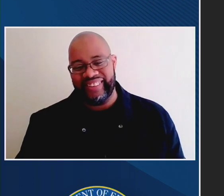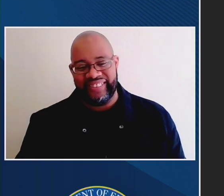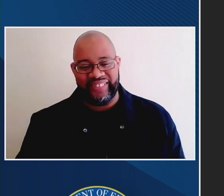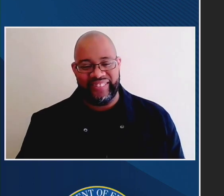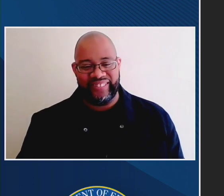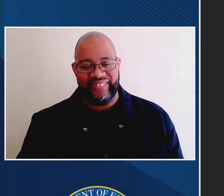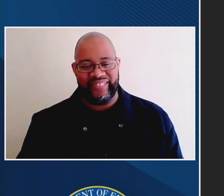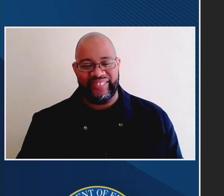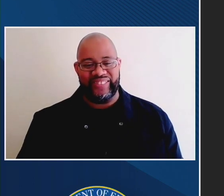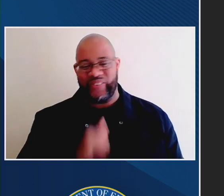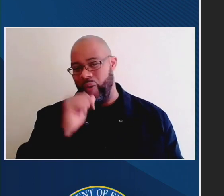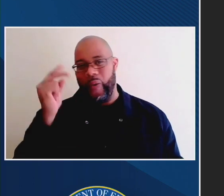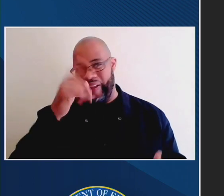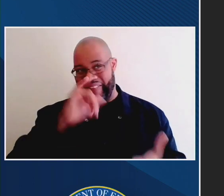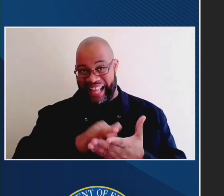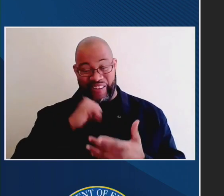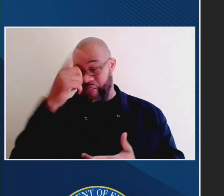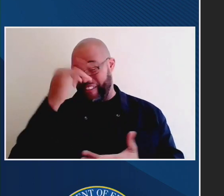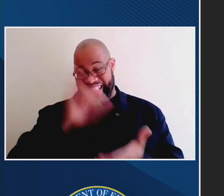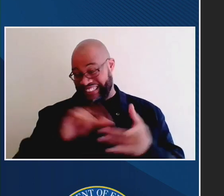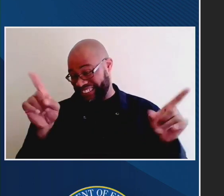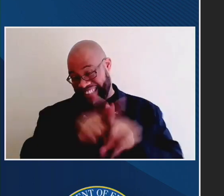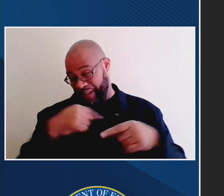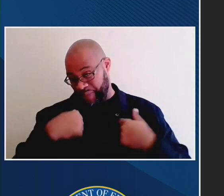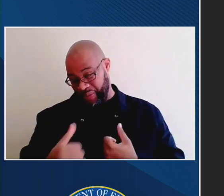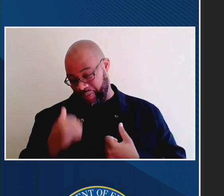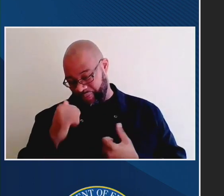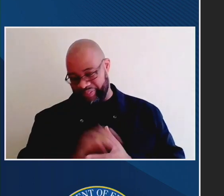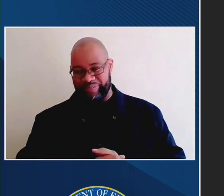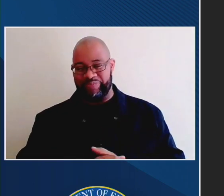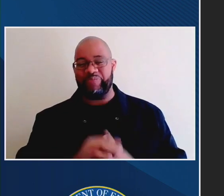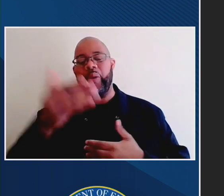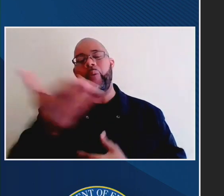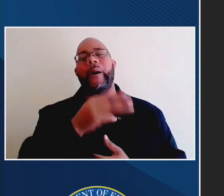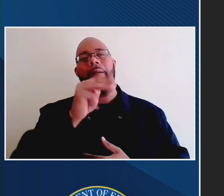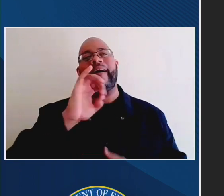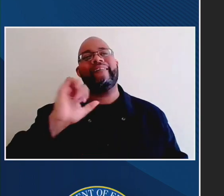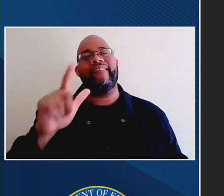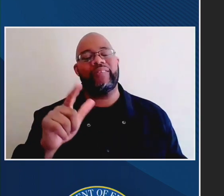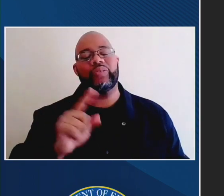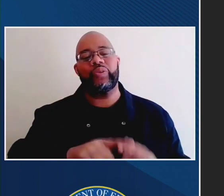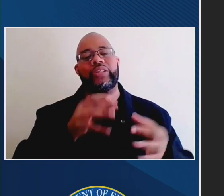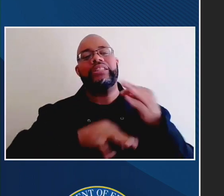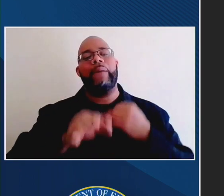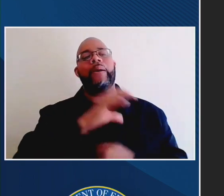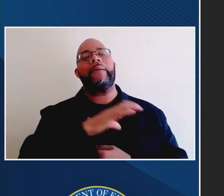Wouldn't look Well, anything like this, all I can say. well, welcome, Michael, to the subcommittee.